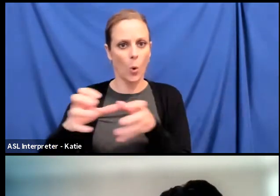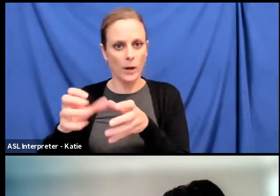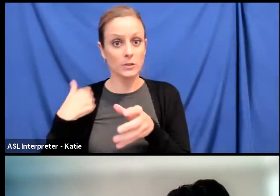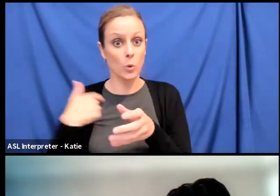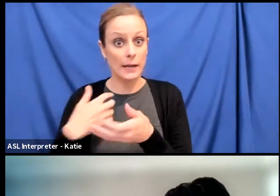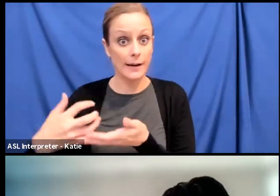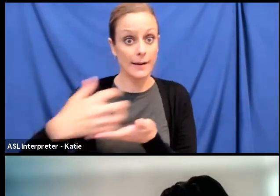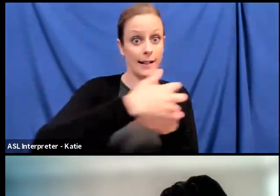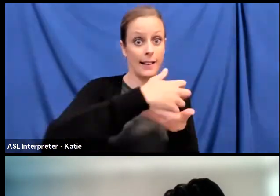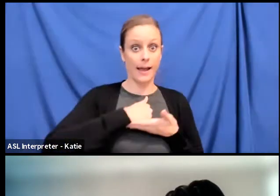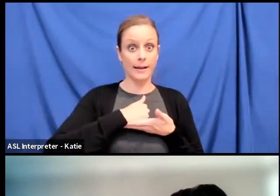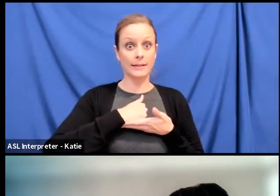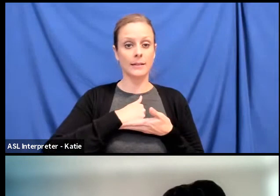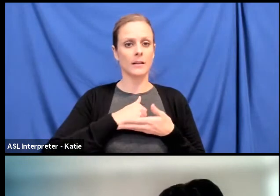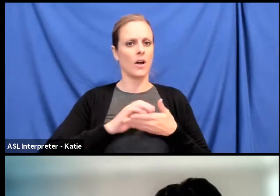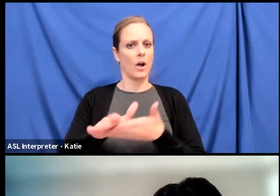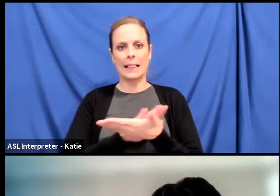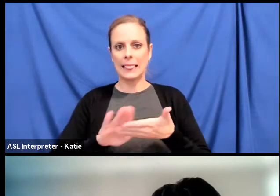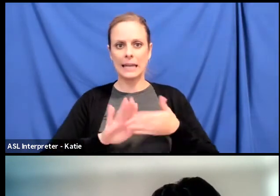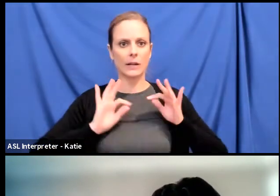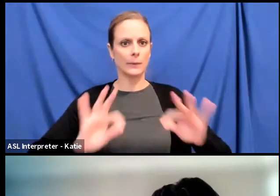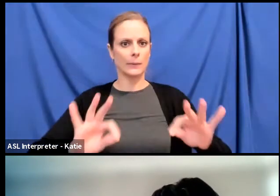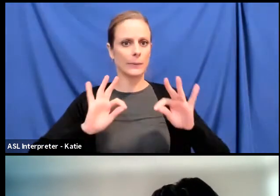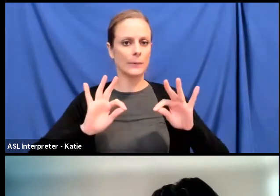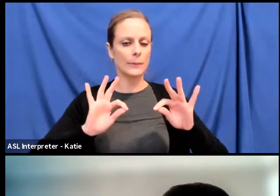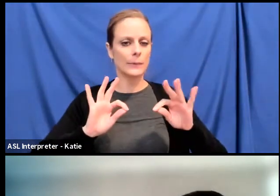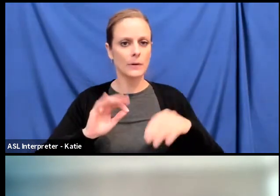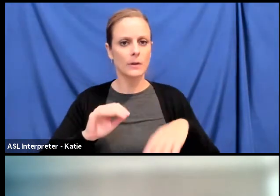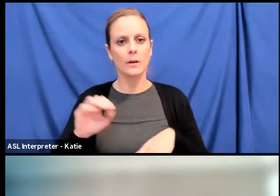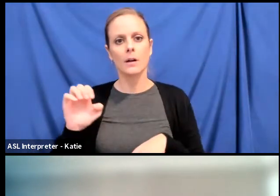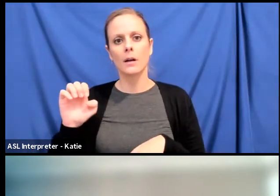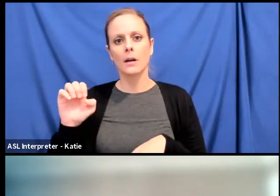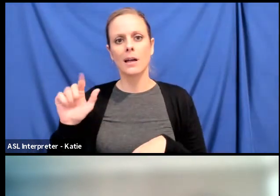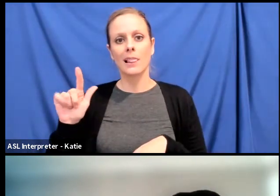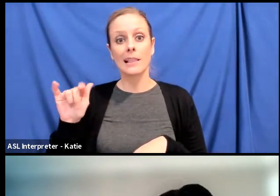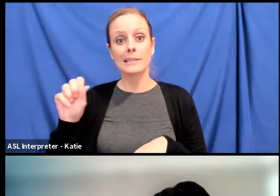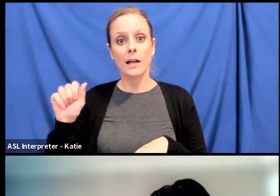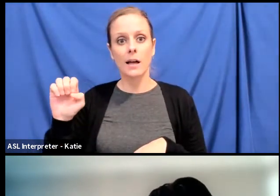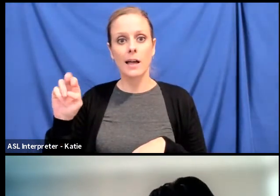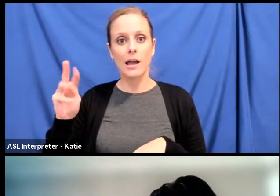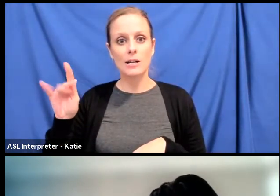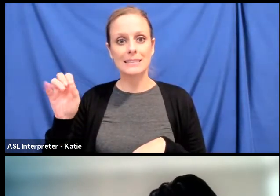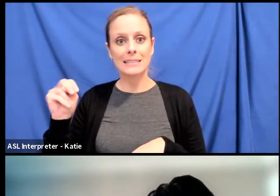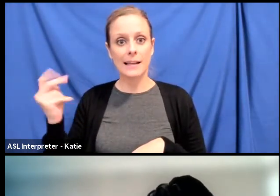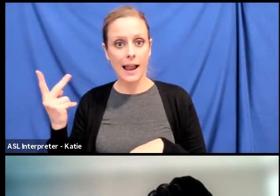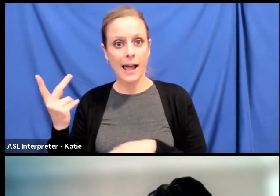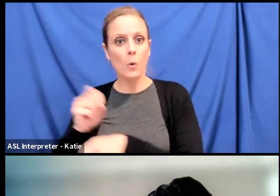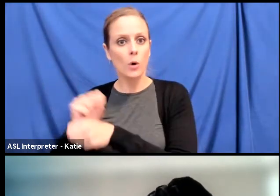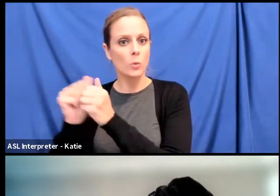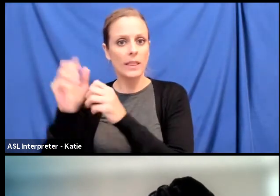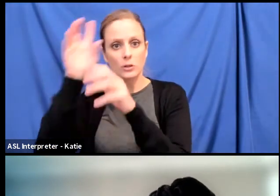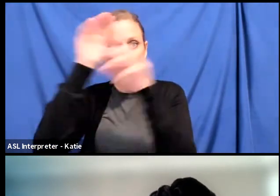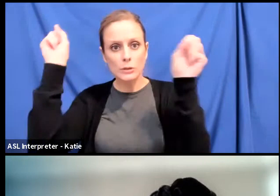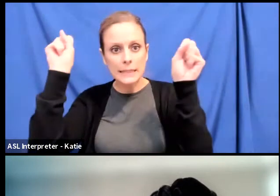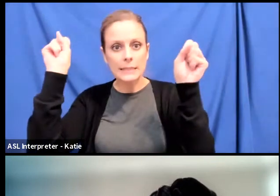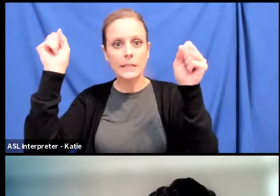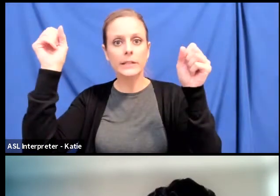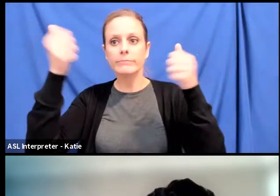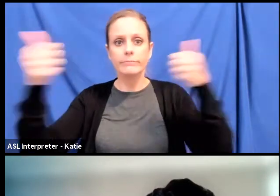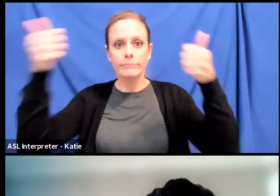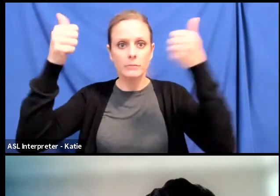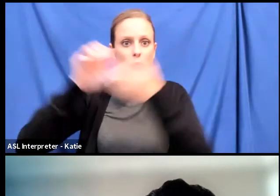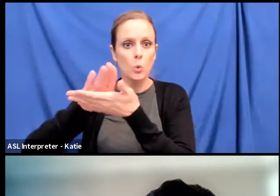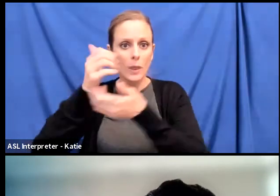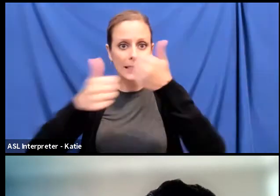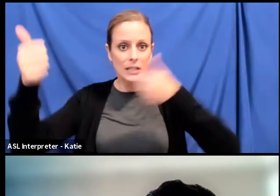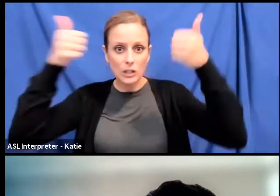that's available to us is clean data. Lisa Erickson and I have been working with the superintendent and the school leaders to standardize